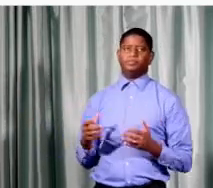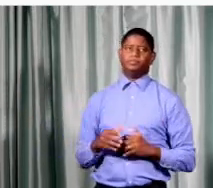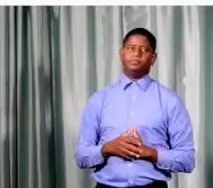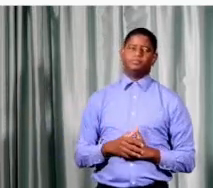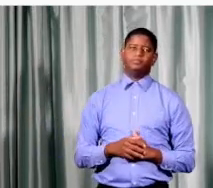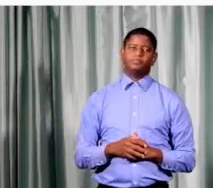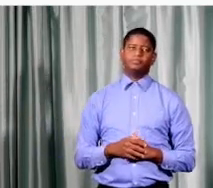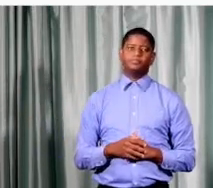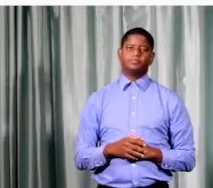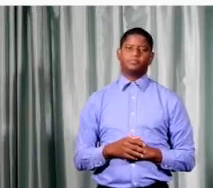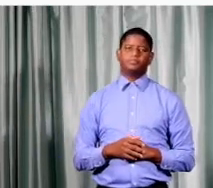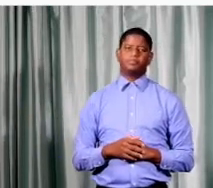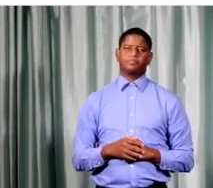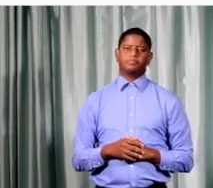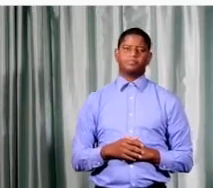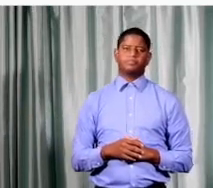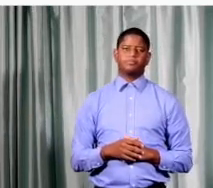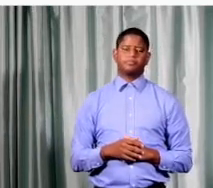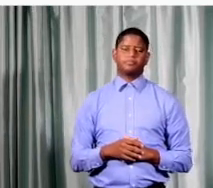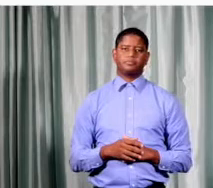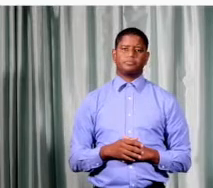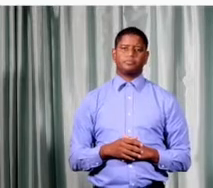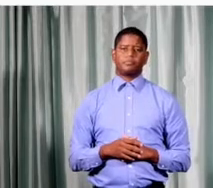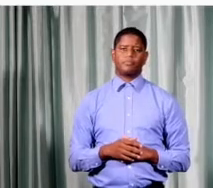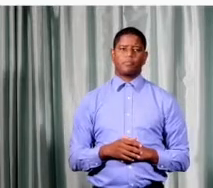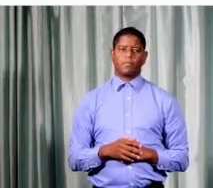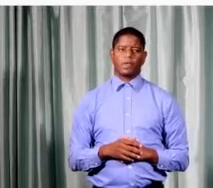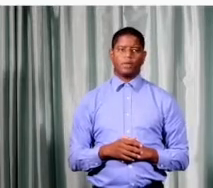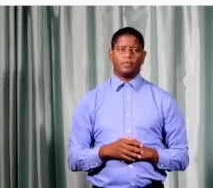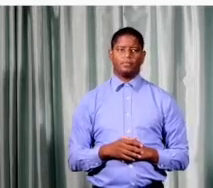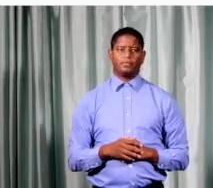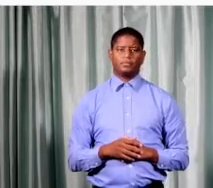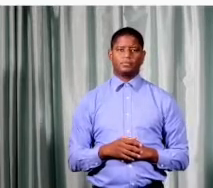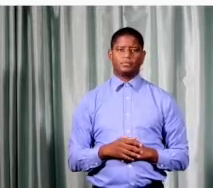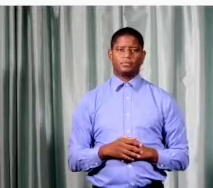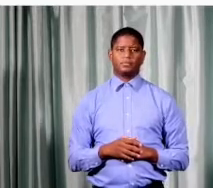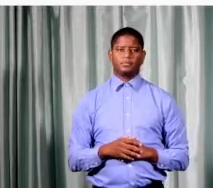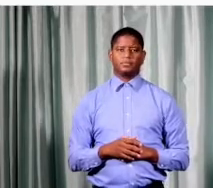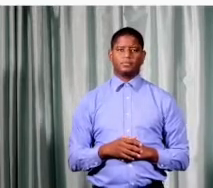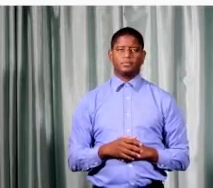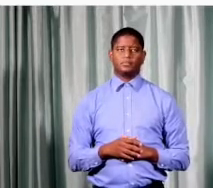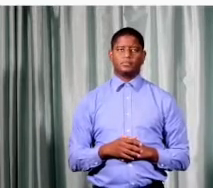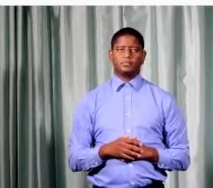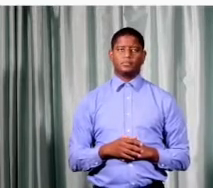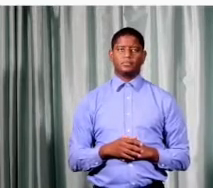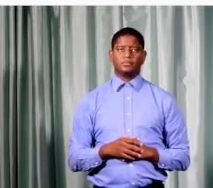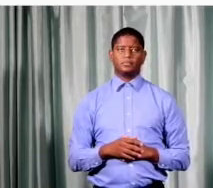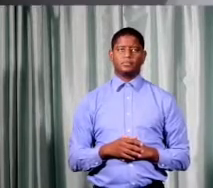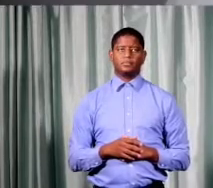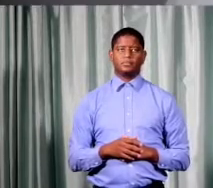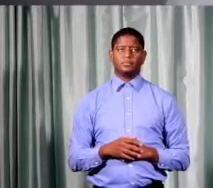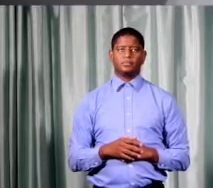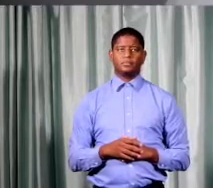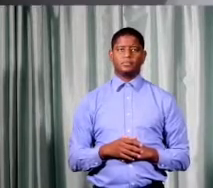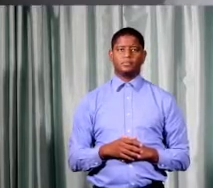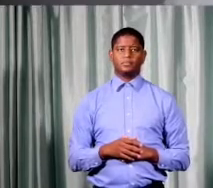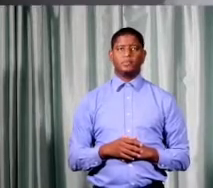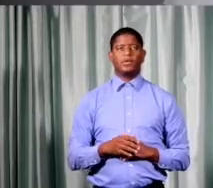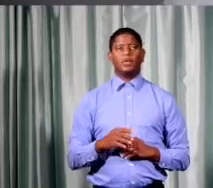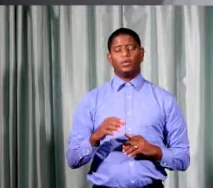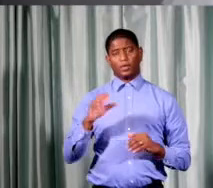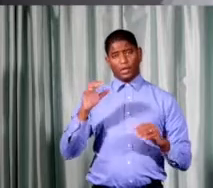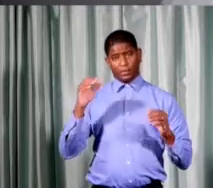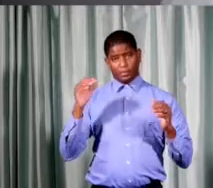income statement, balance sheet, accrual accounting magic. Cash flow statement tells me